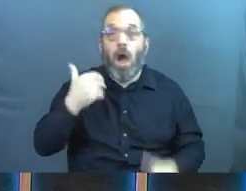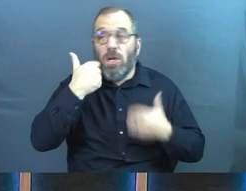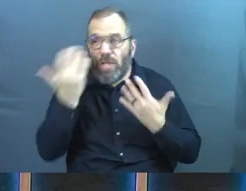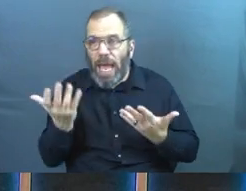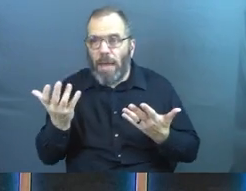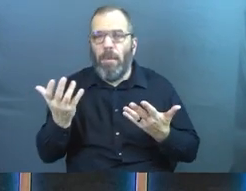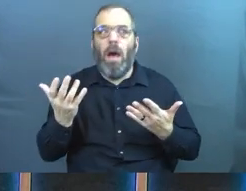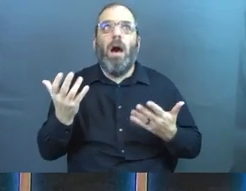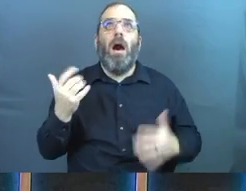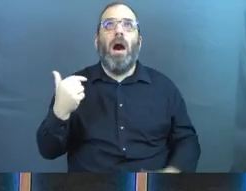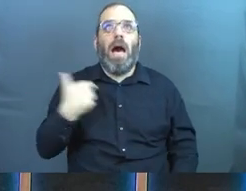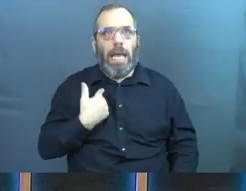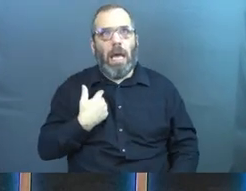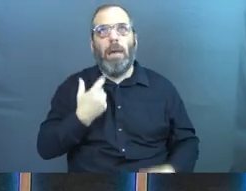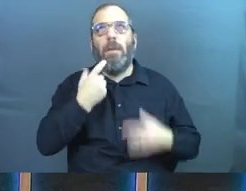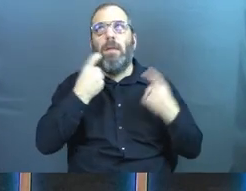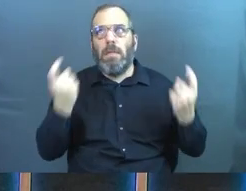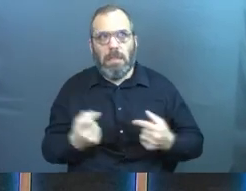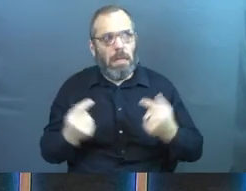is you are the things.